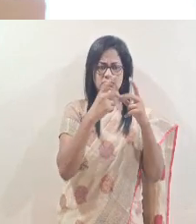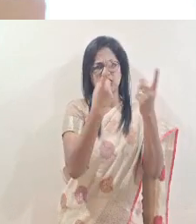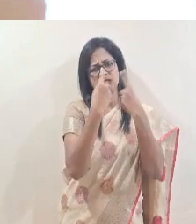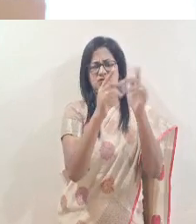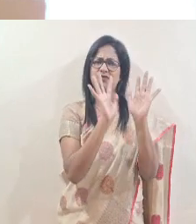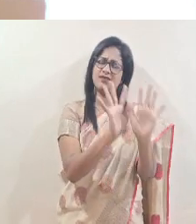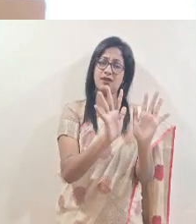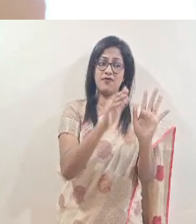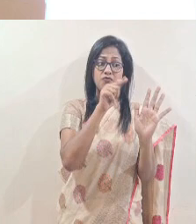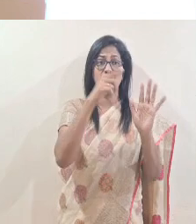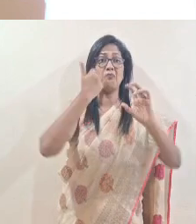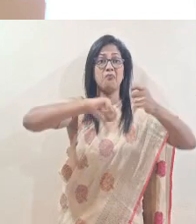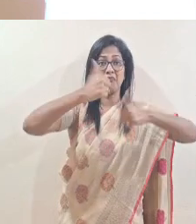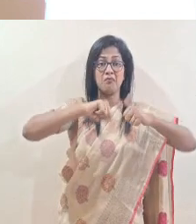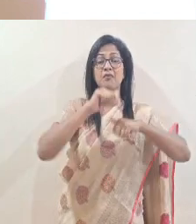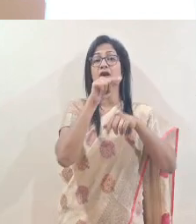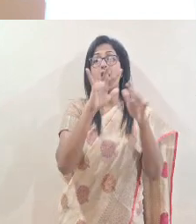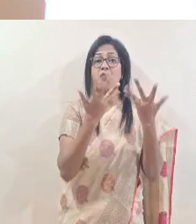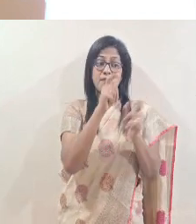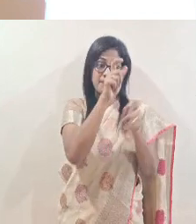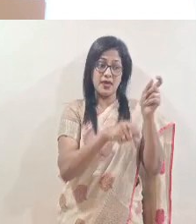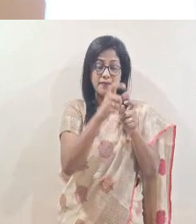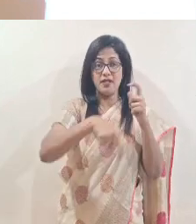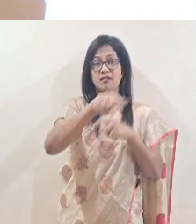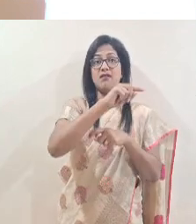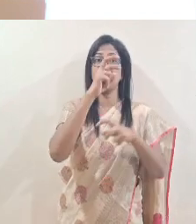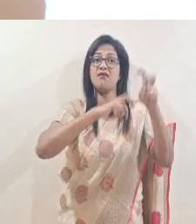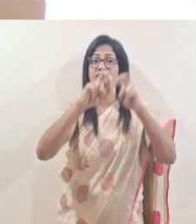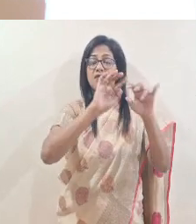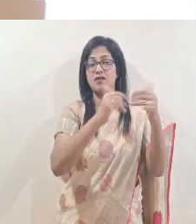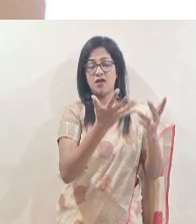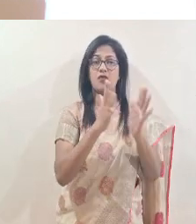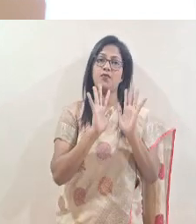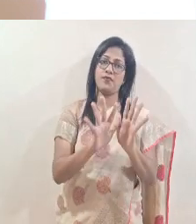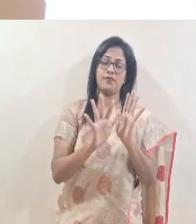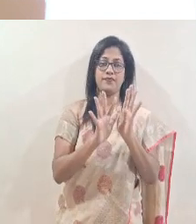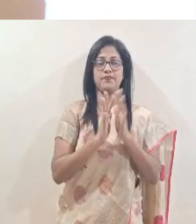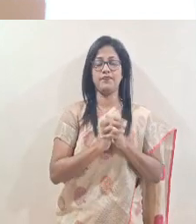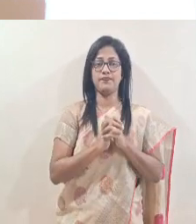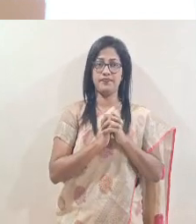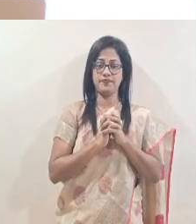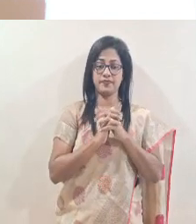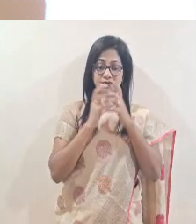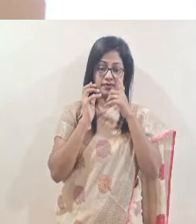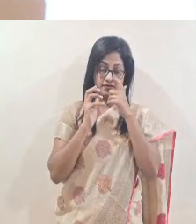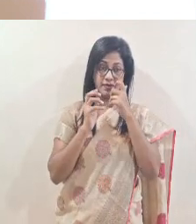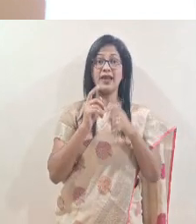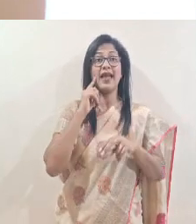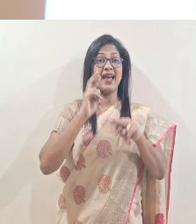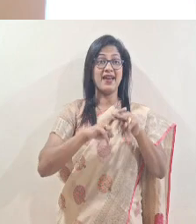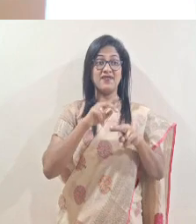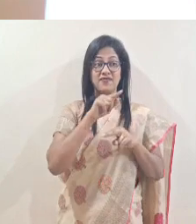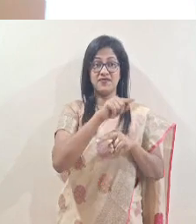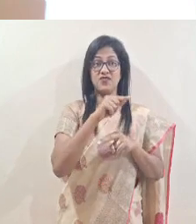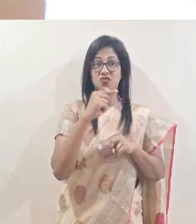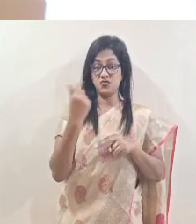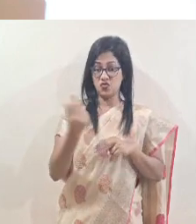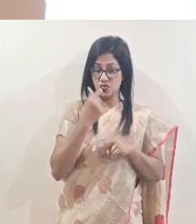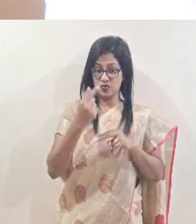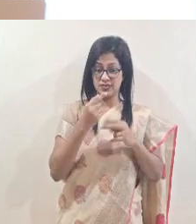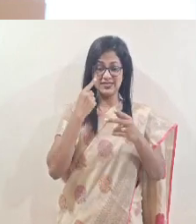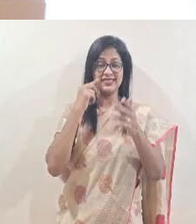done to understand how people are traveling in the city. So, if I use indices